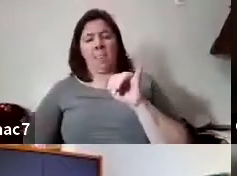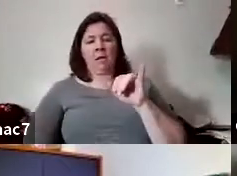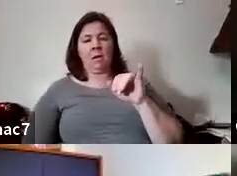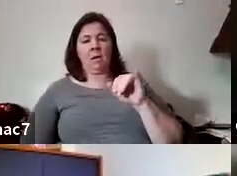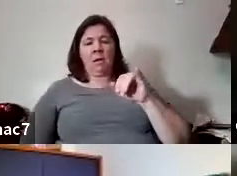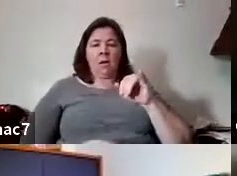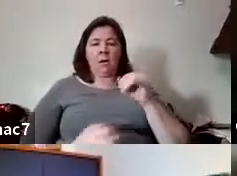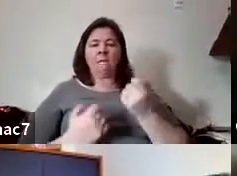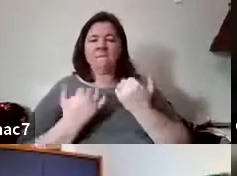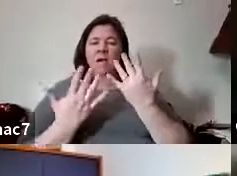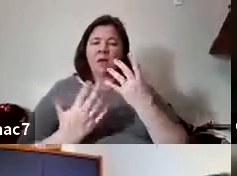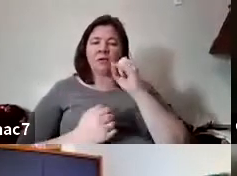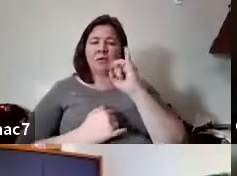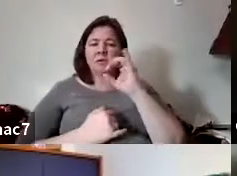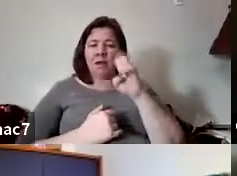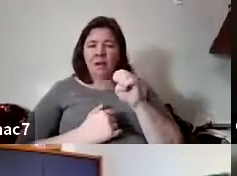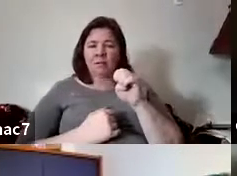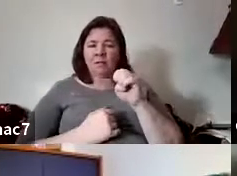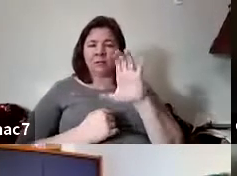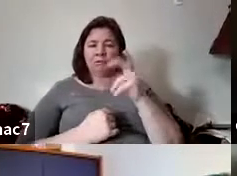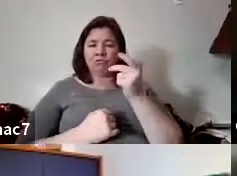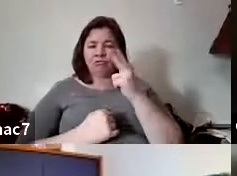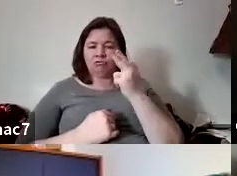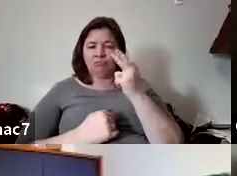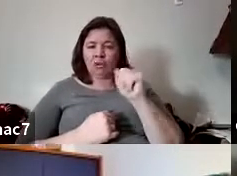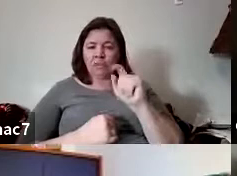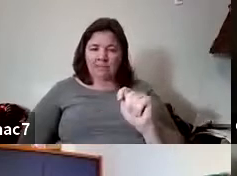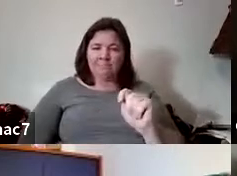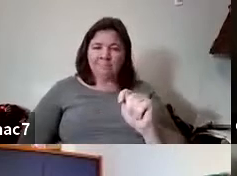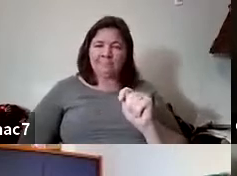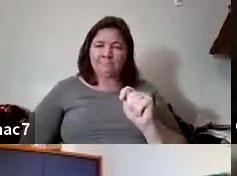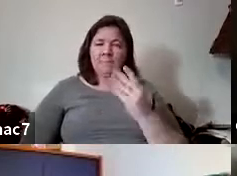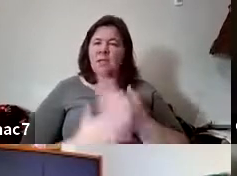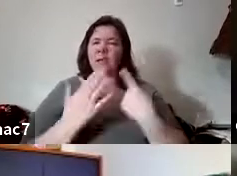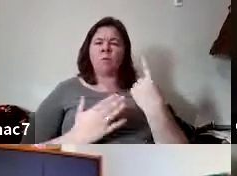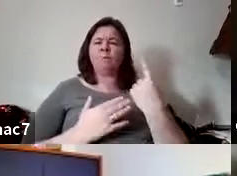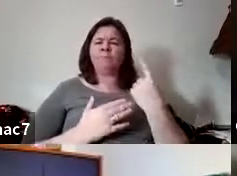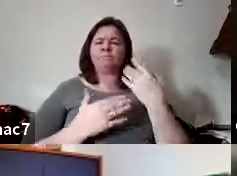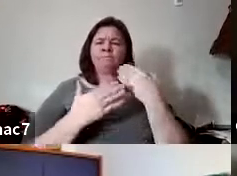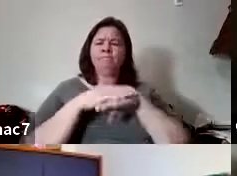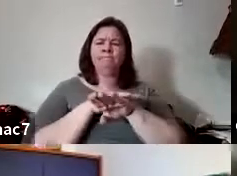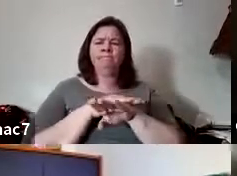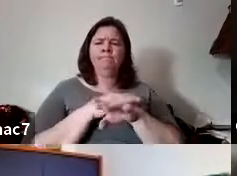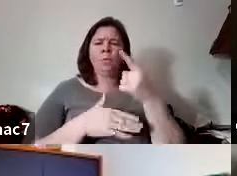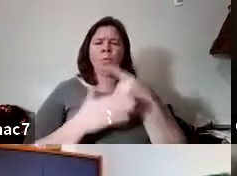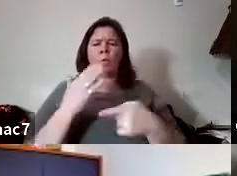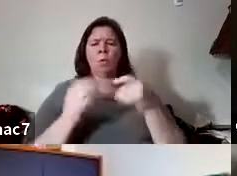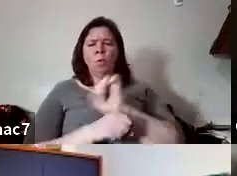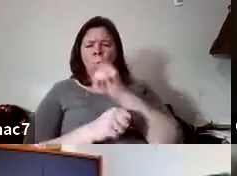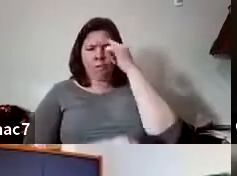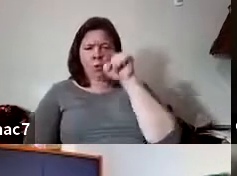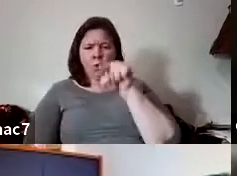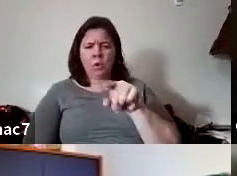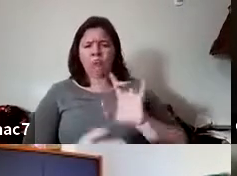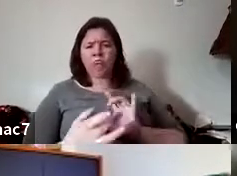fireside chats, you know, whatever you think that, you know, if you were someone that's just coming in, what worked for you, you just send them a